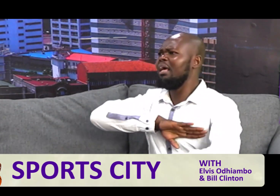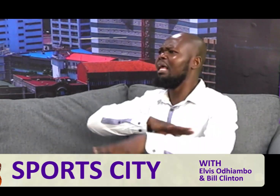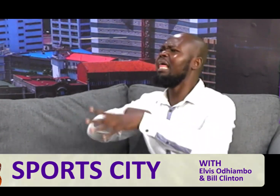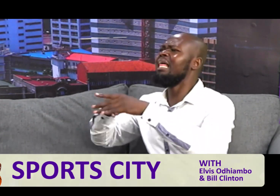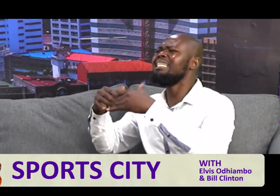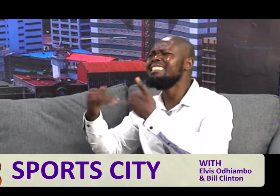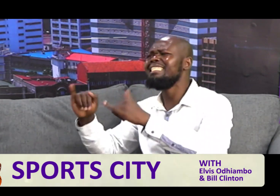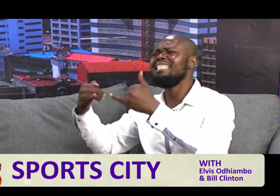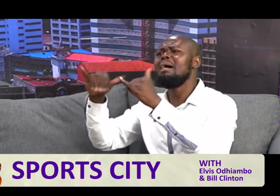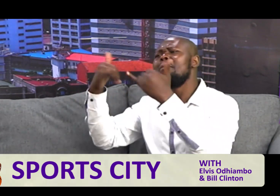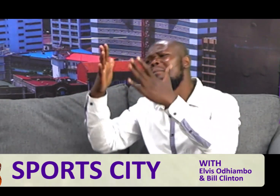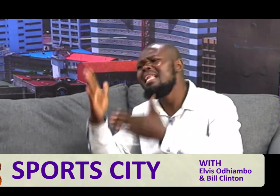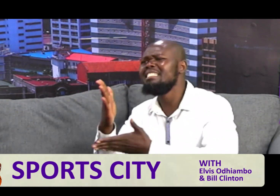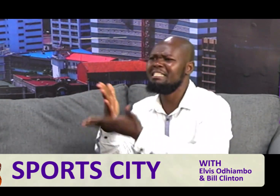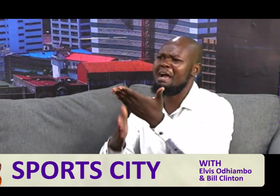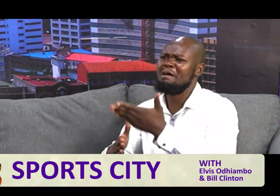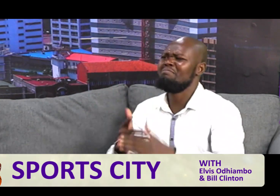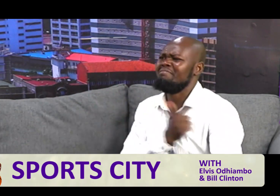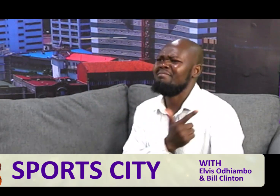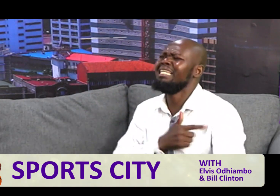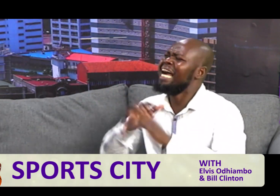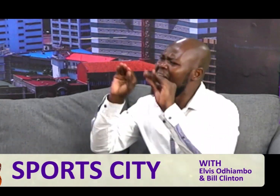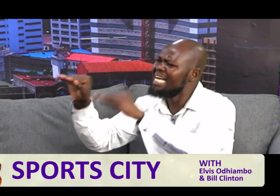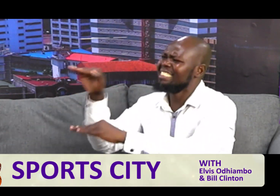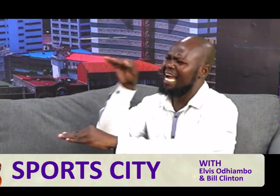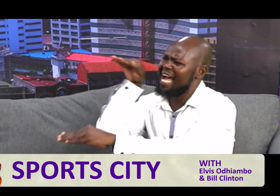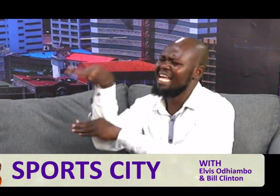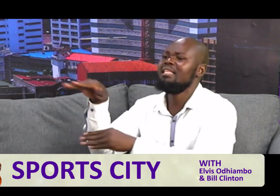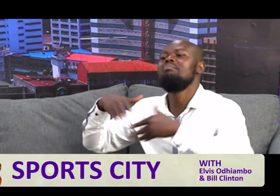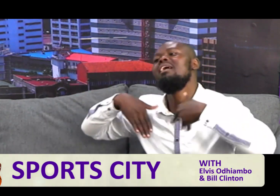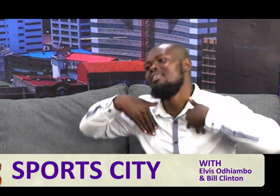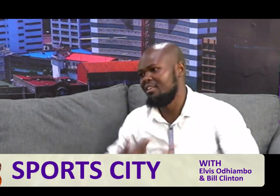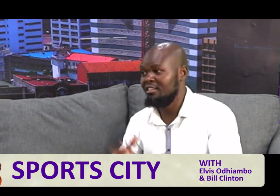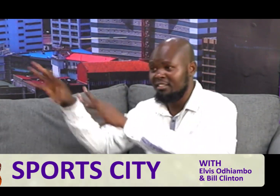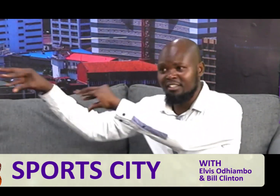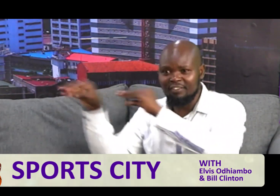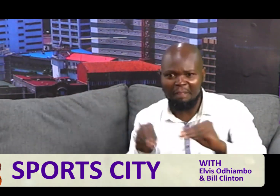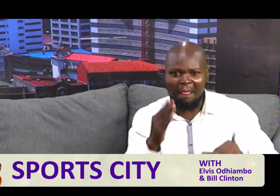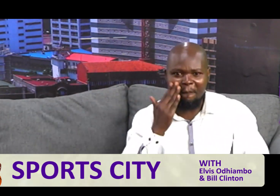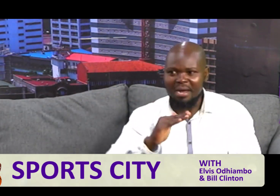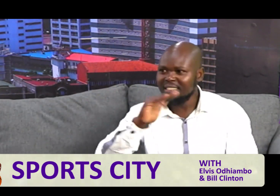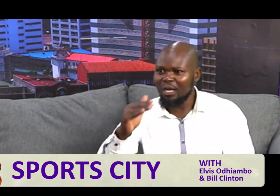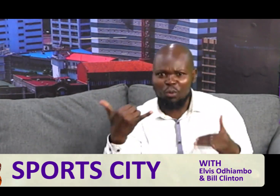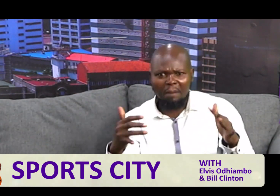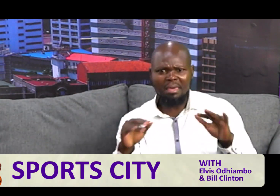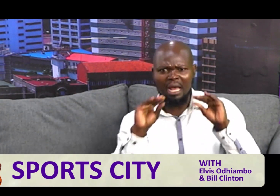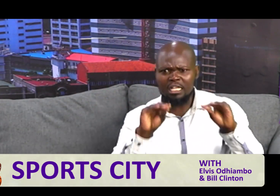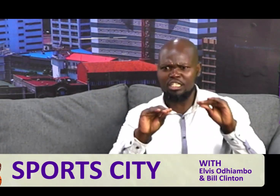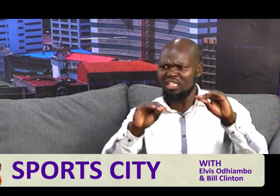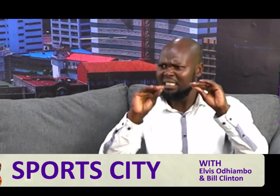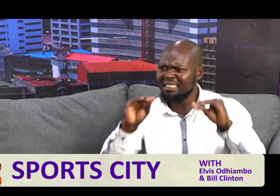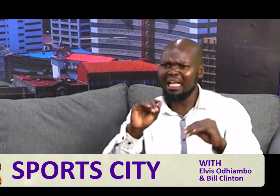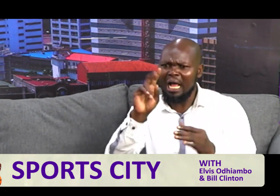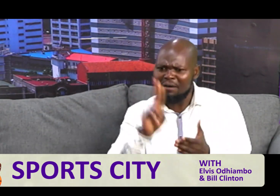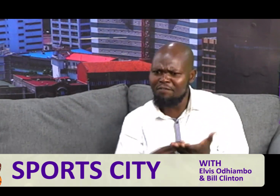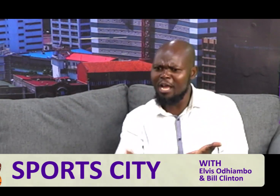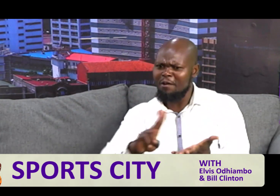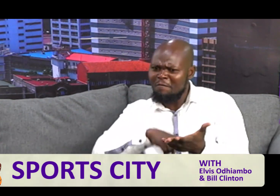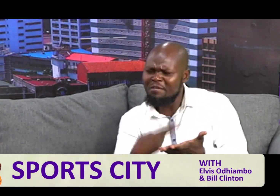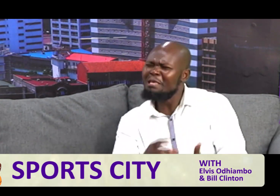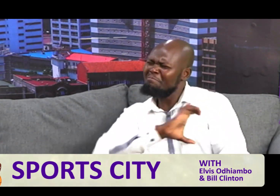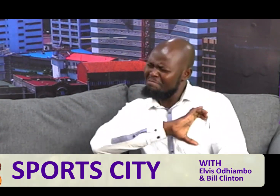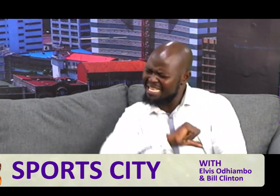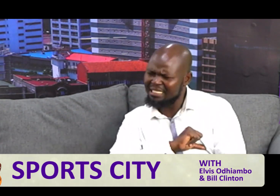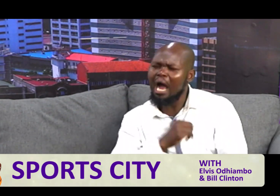So that's why when he was in Barcelona, he was able to do the same thing. So and when the players started being